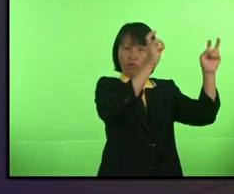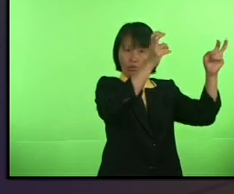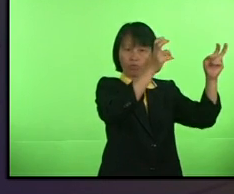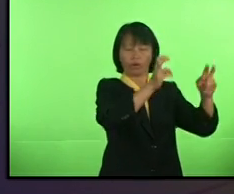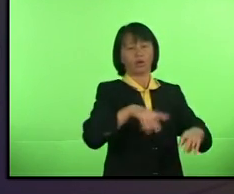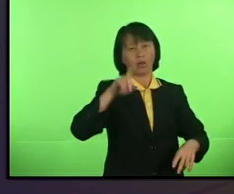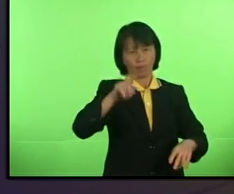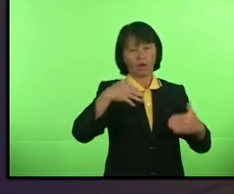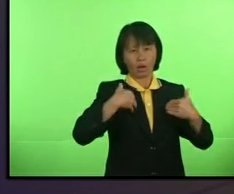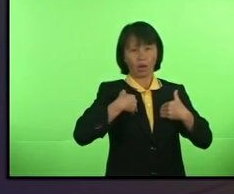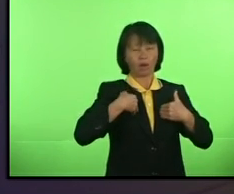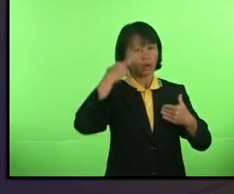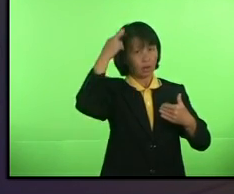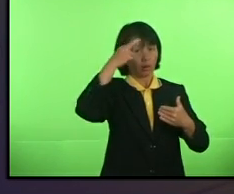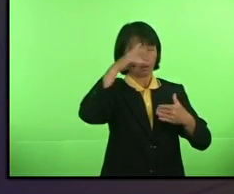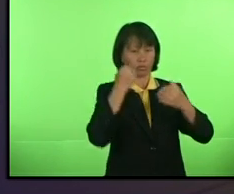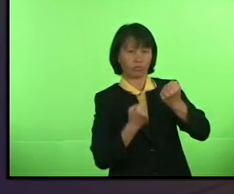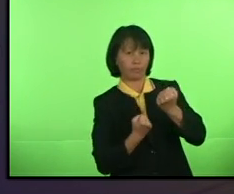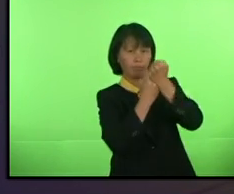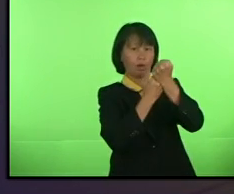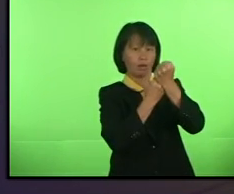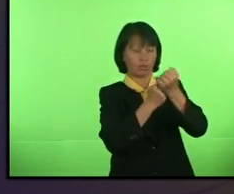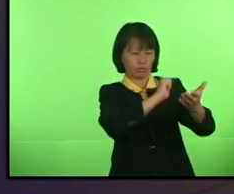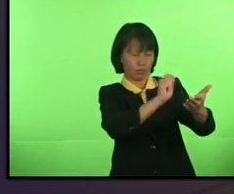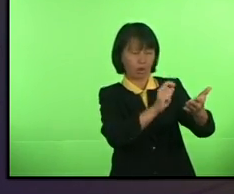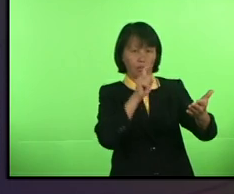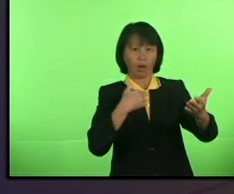You must have reasons to back your stand.